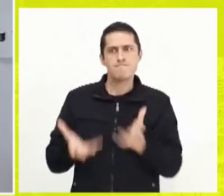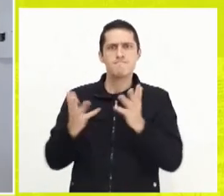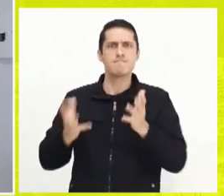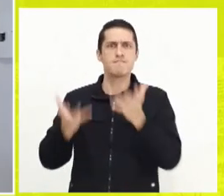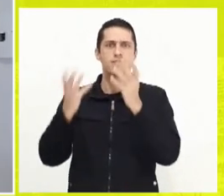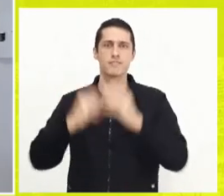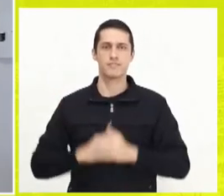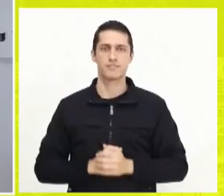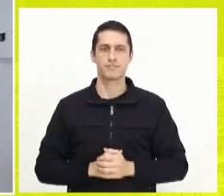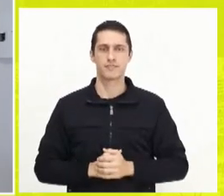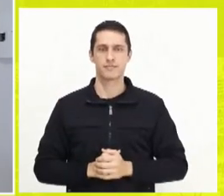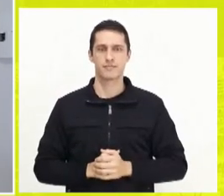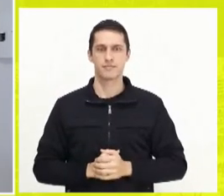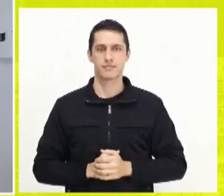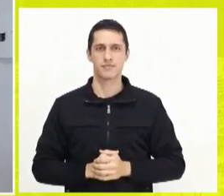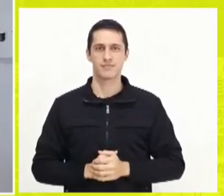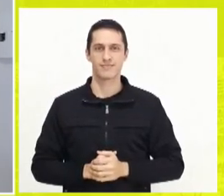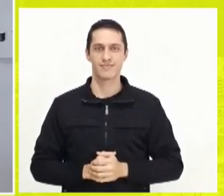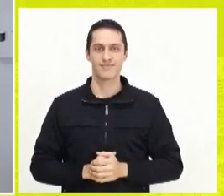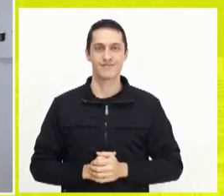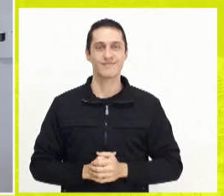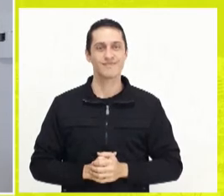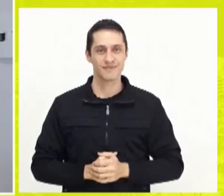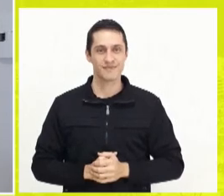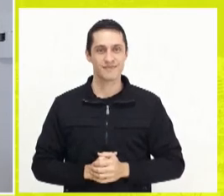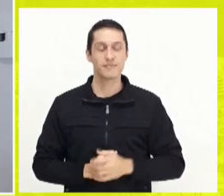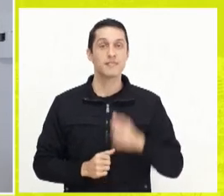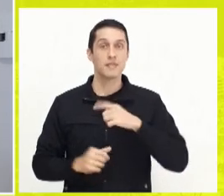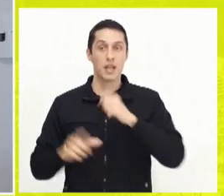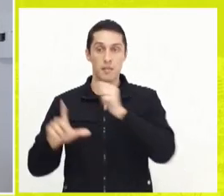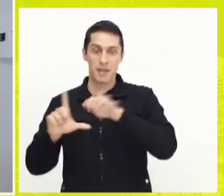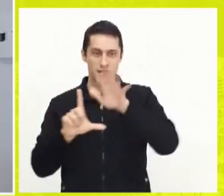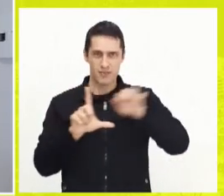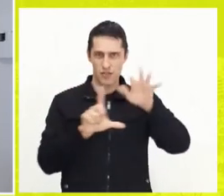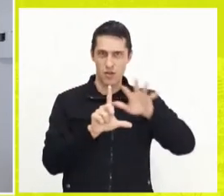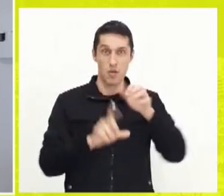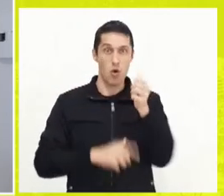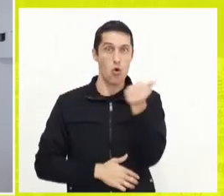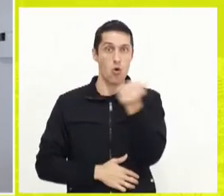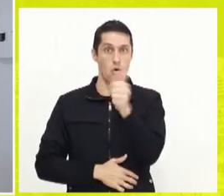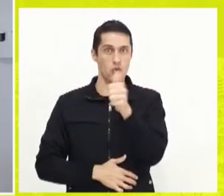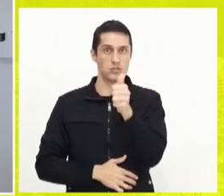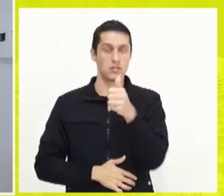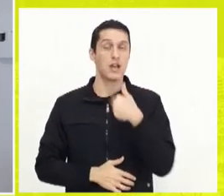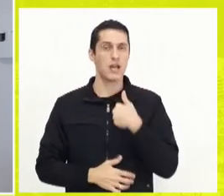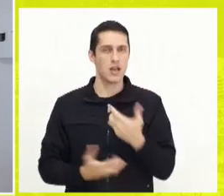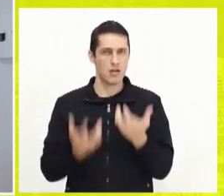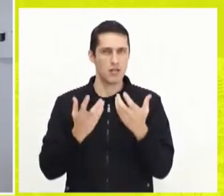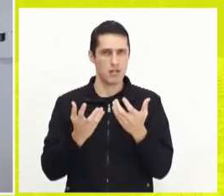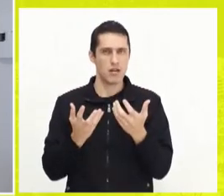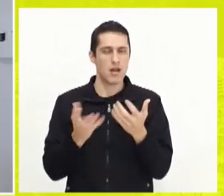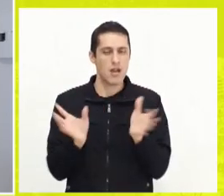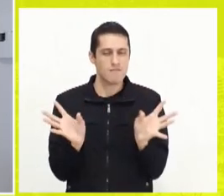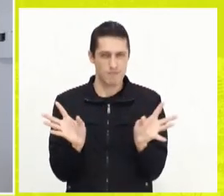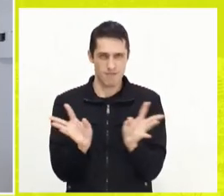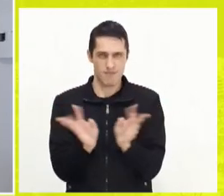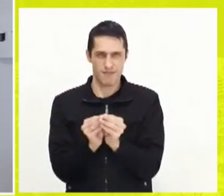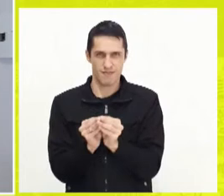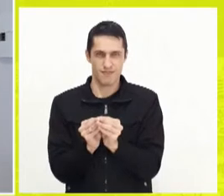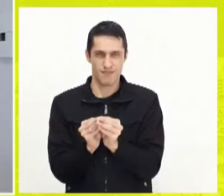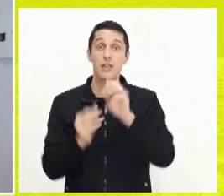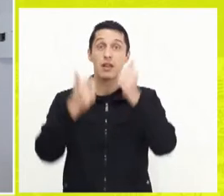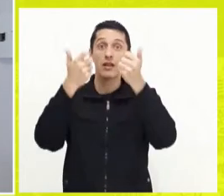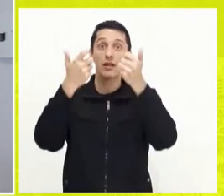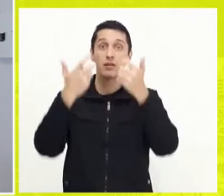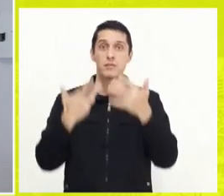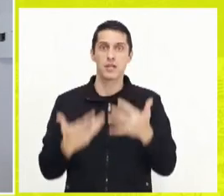platforms oh well there are 11 platforms i'm going gonna try to be brief i want